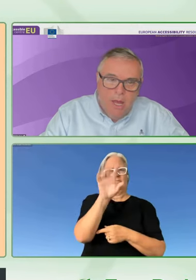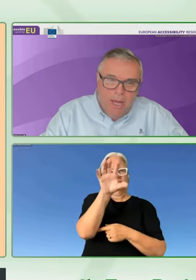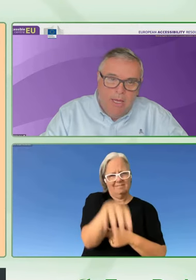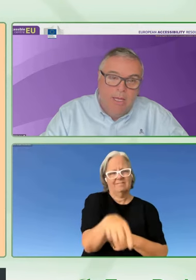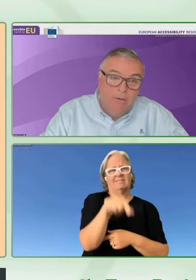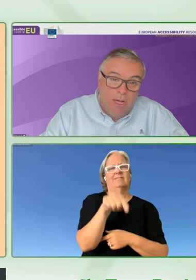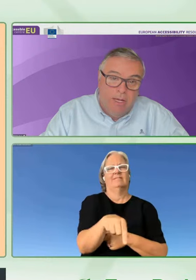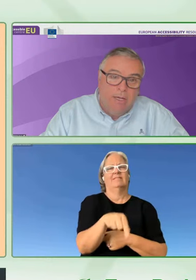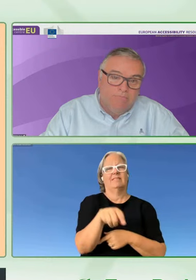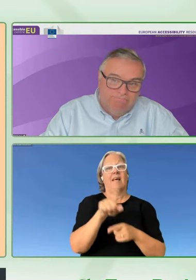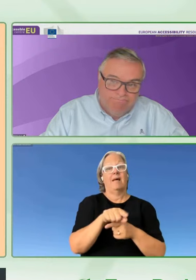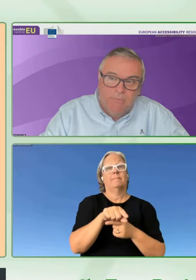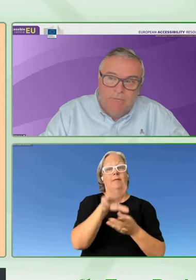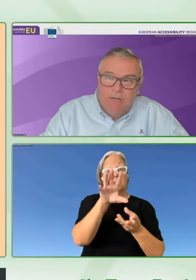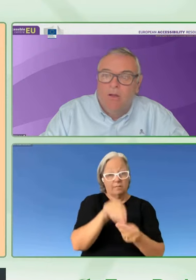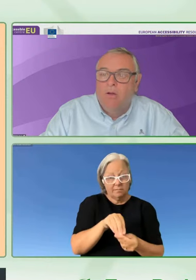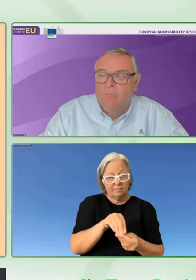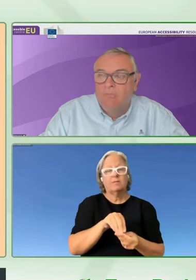information and